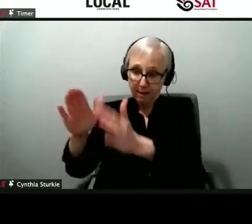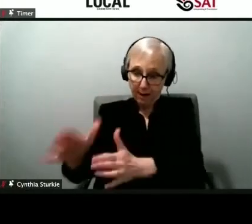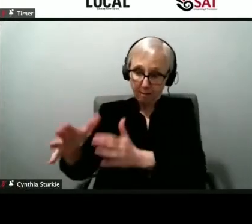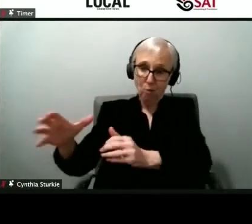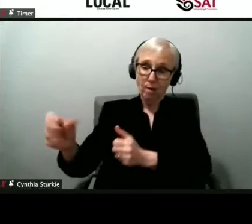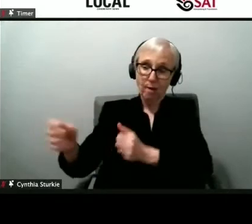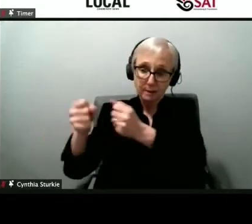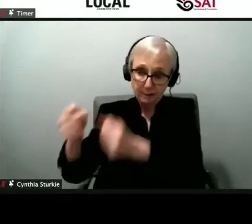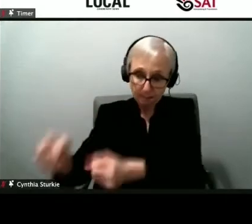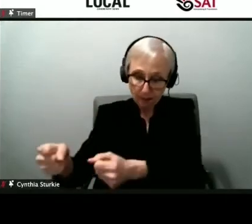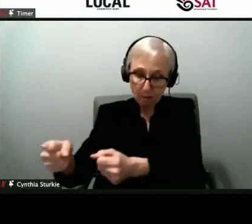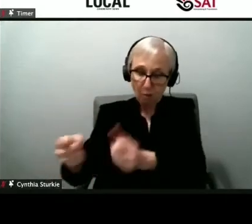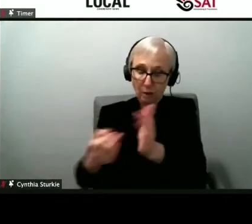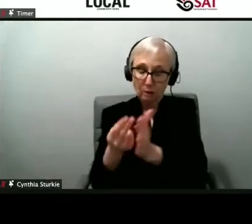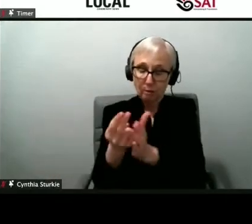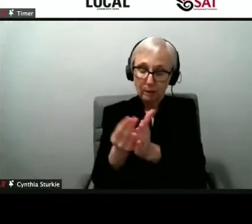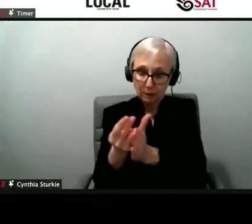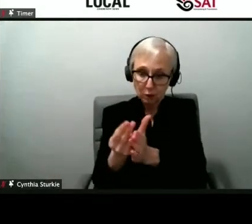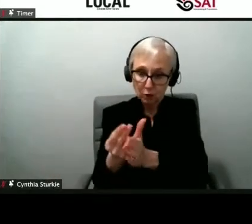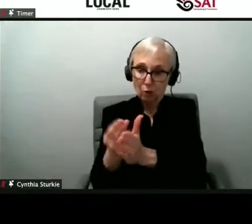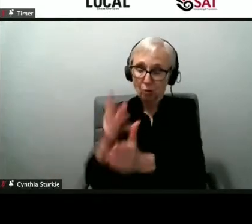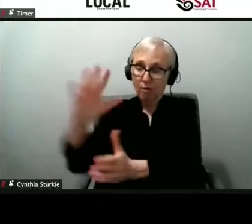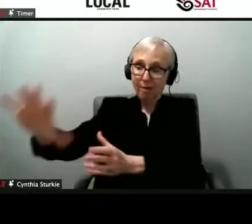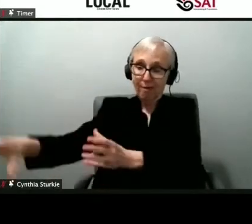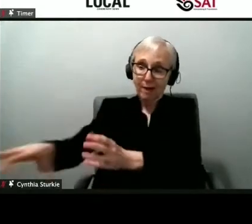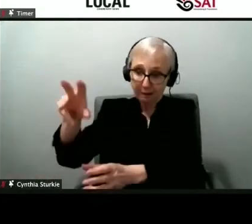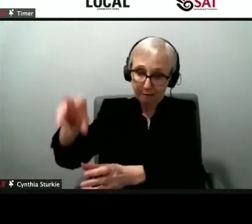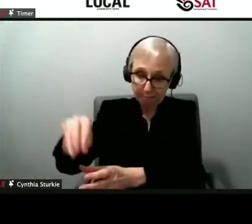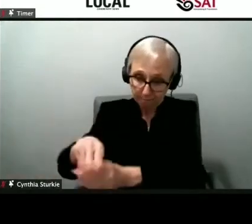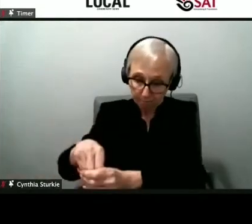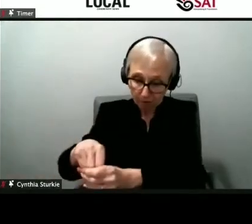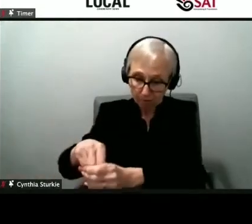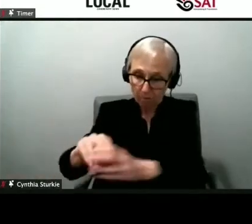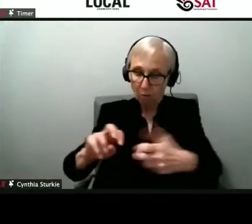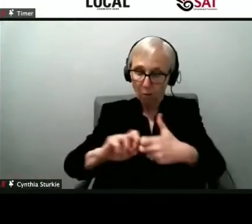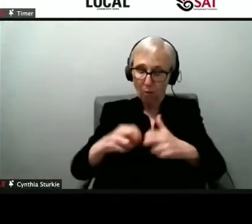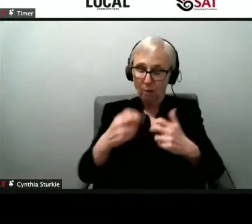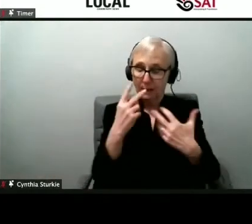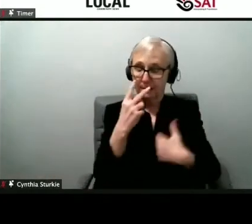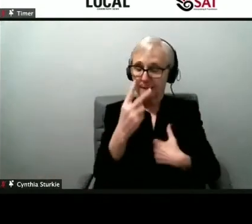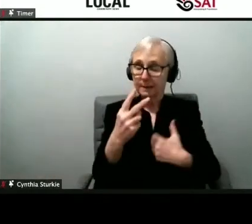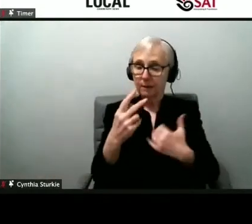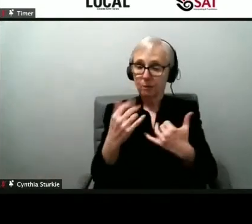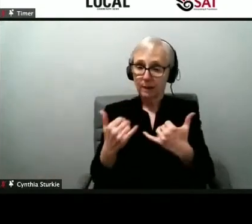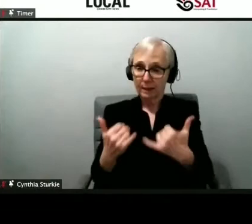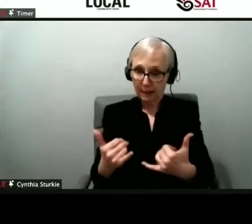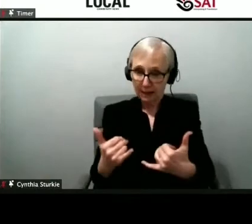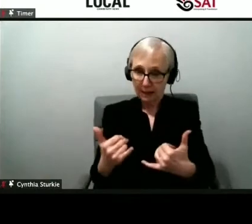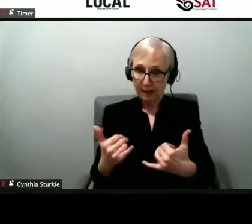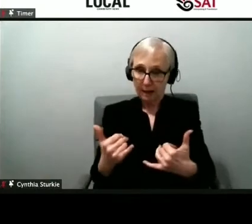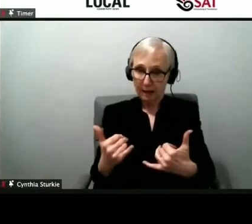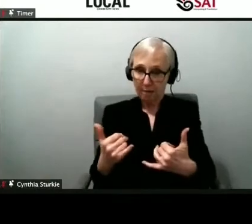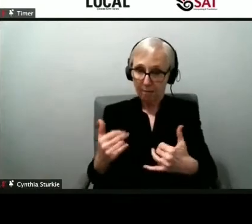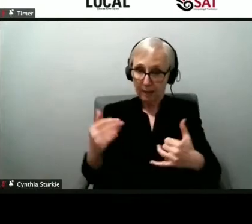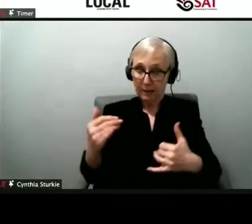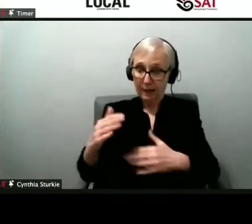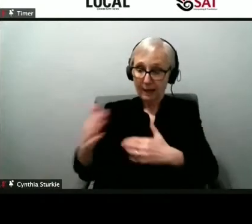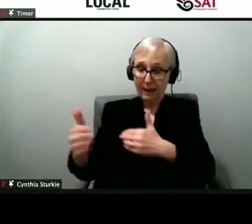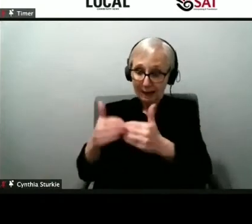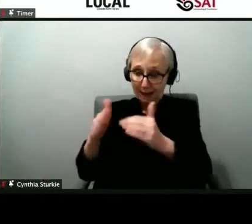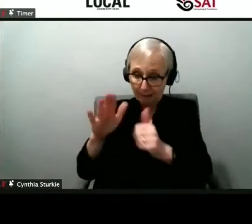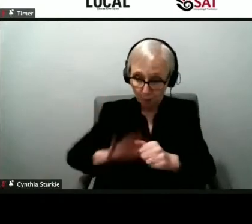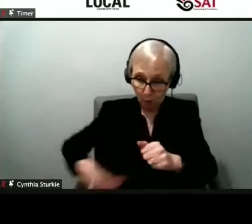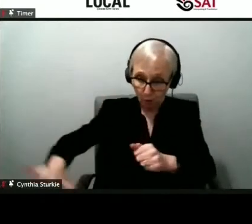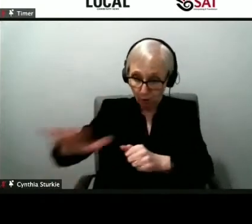power to make sure that the neighbors get involved. The problem that I see right now, and being a neighborhood president before,